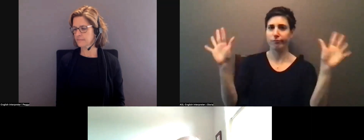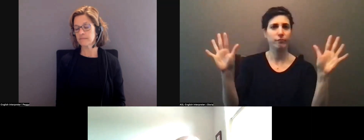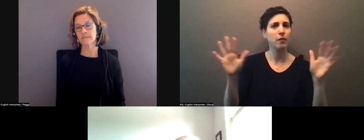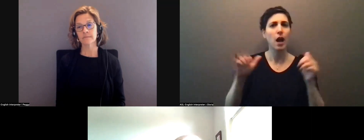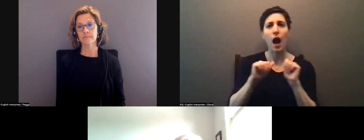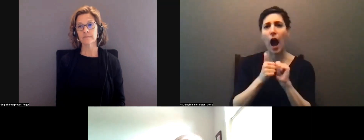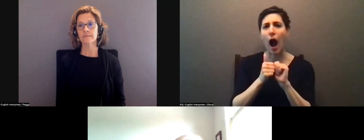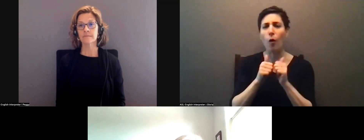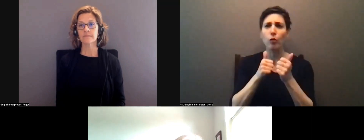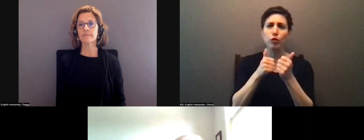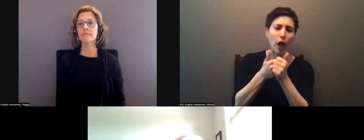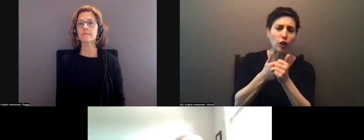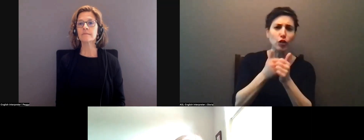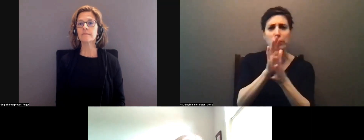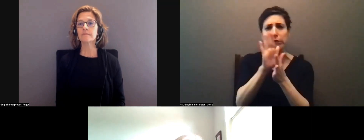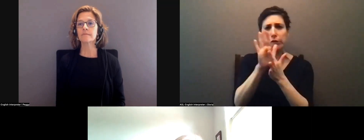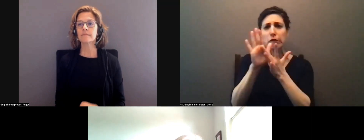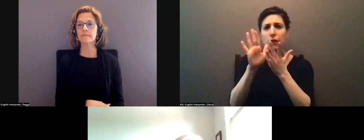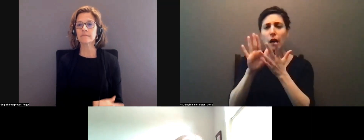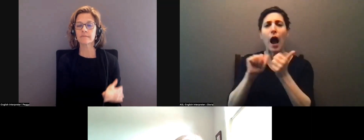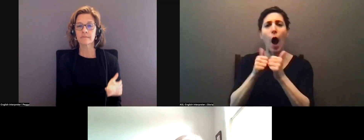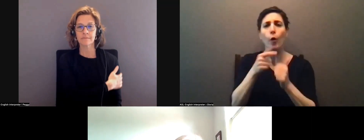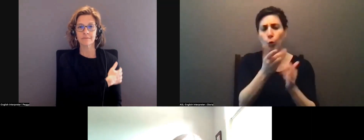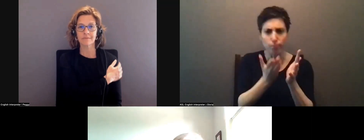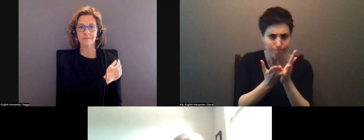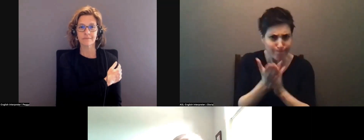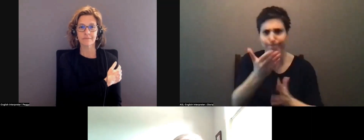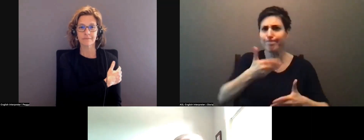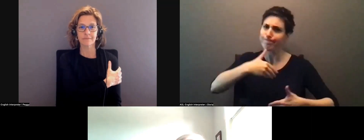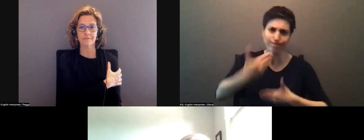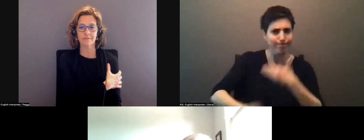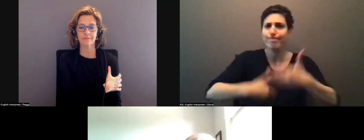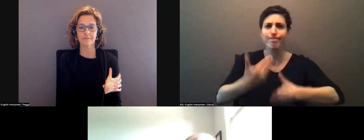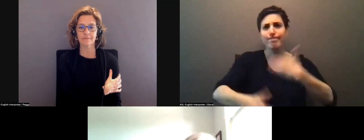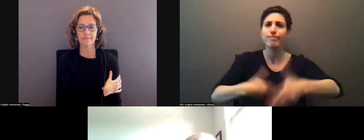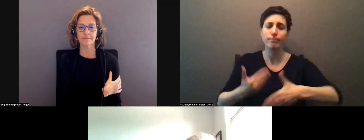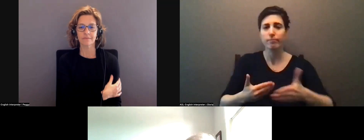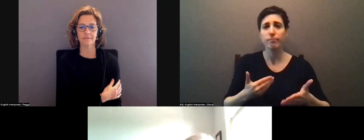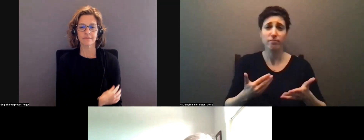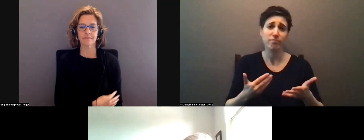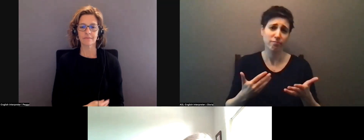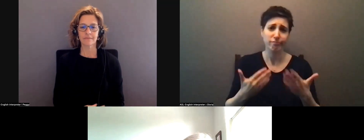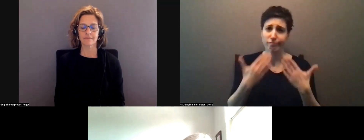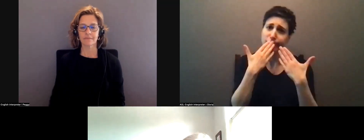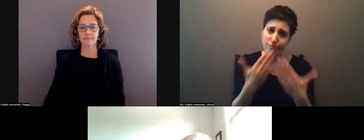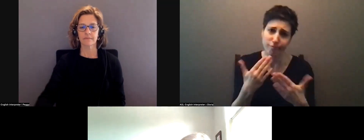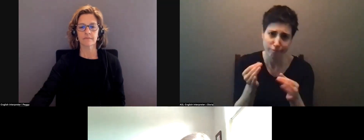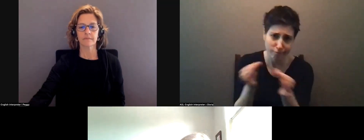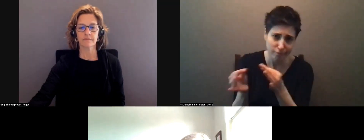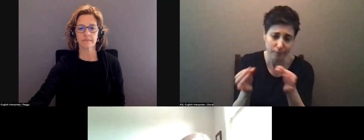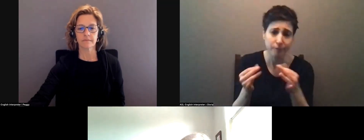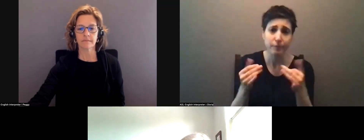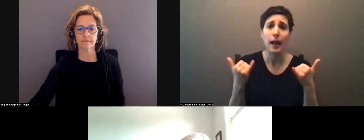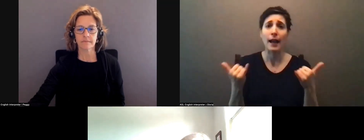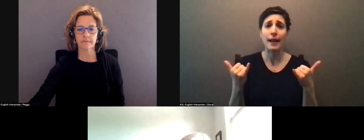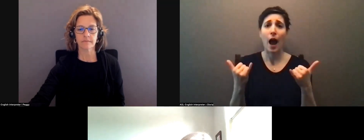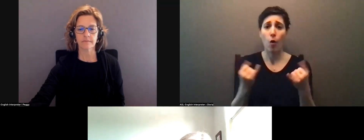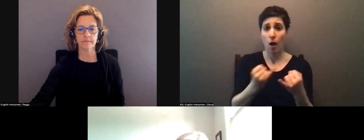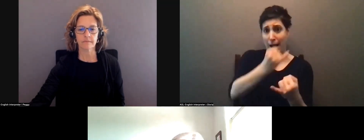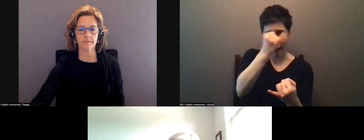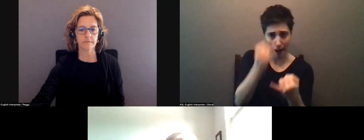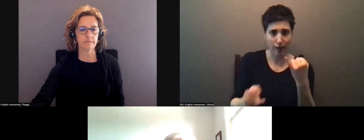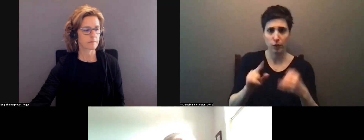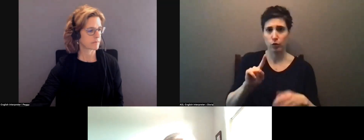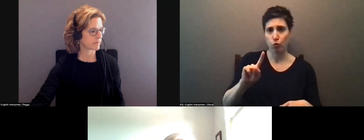this new digital era that we're all living in. So I guess we'll wrap up with the last